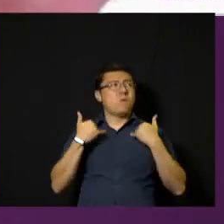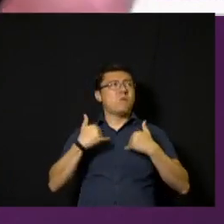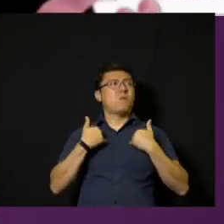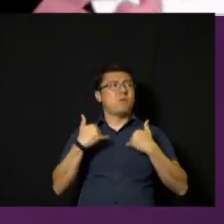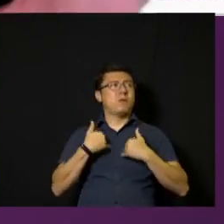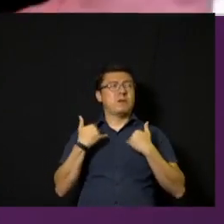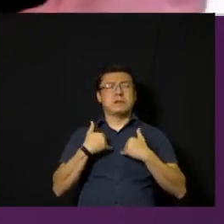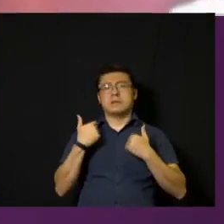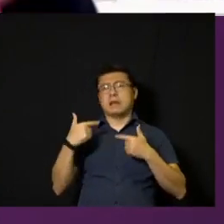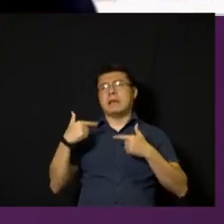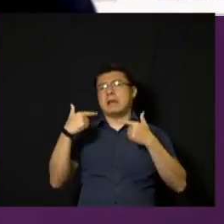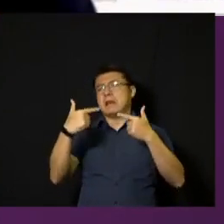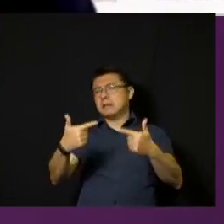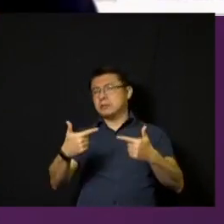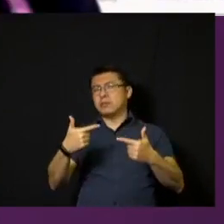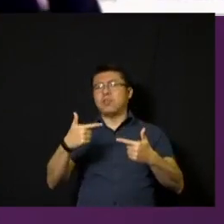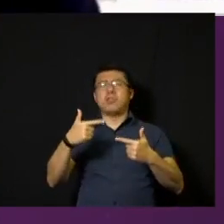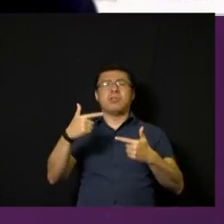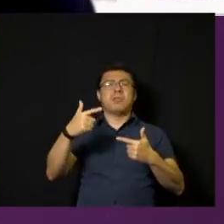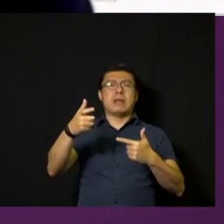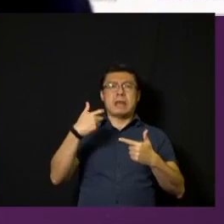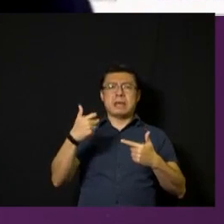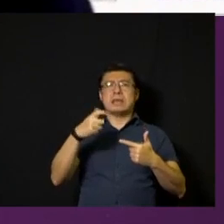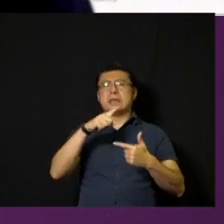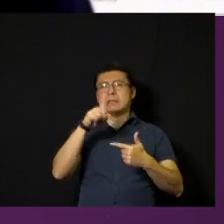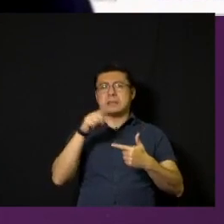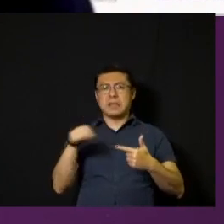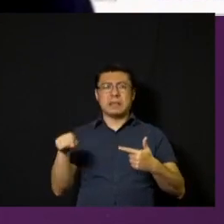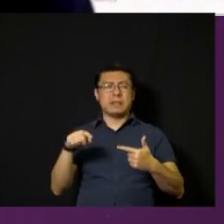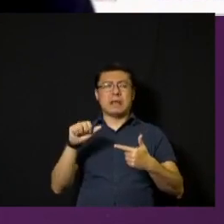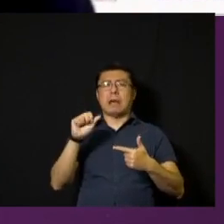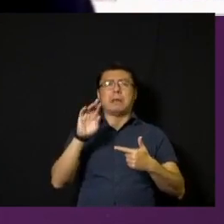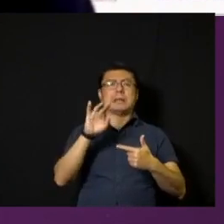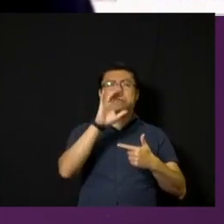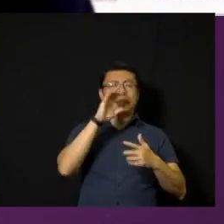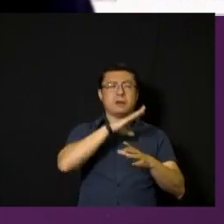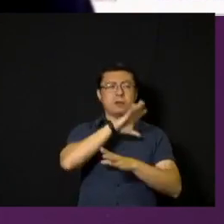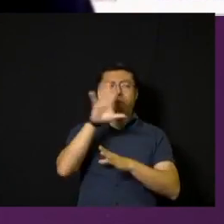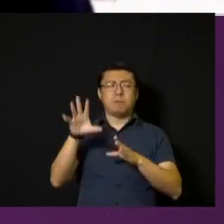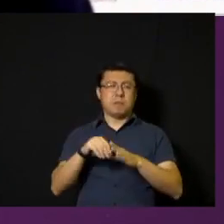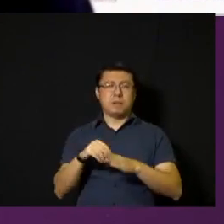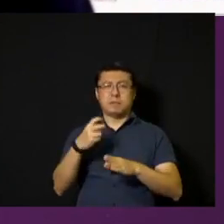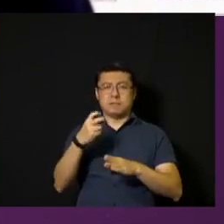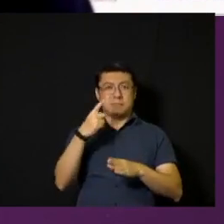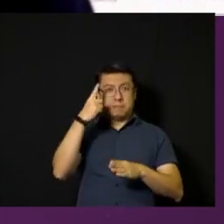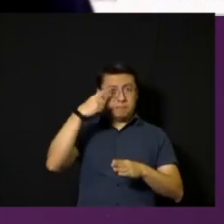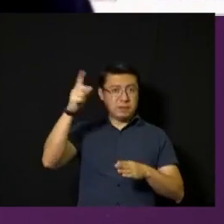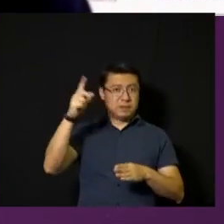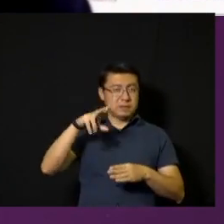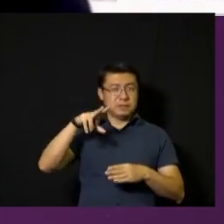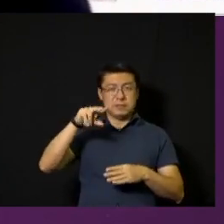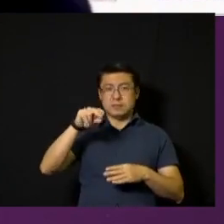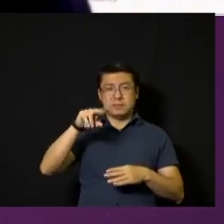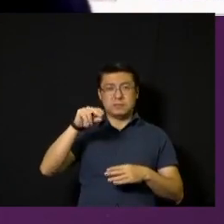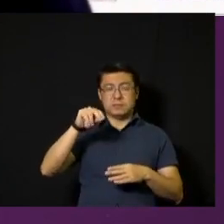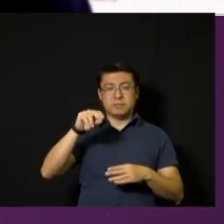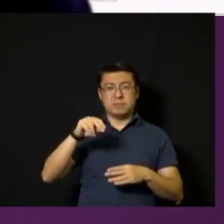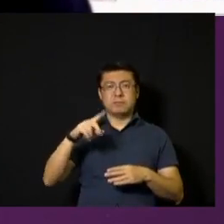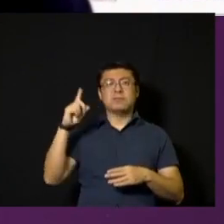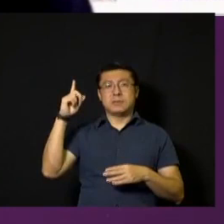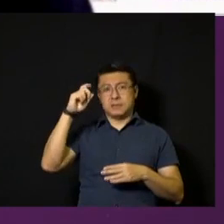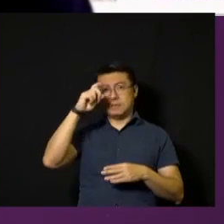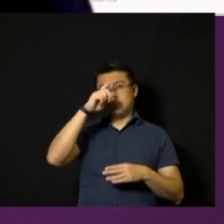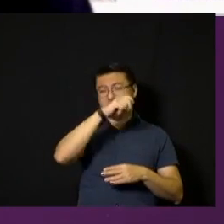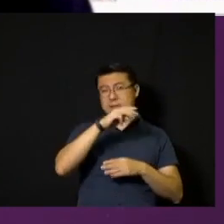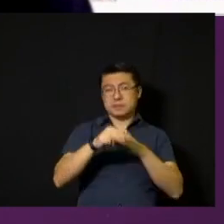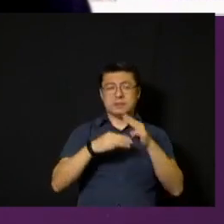We have many X, Y, Z, or all the alphabet. It's not easy for them.